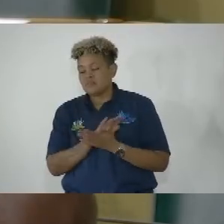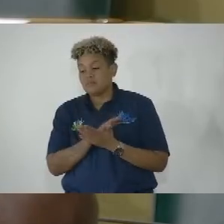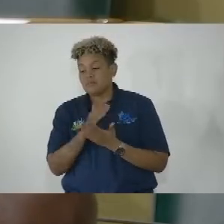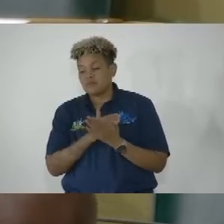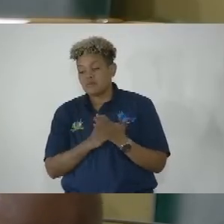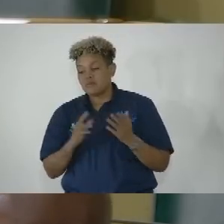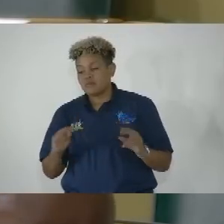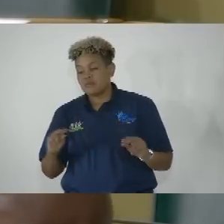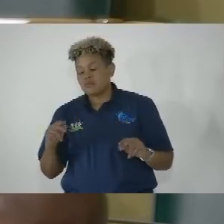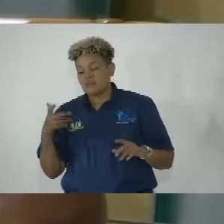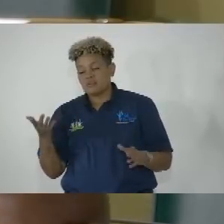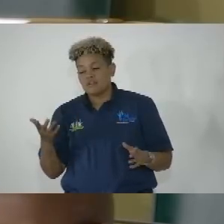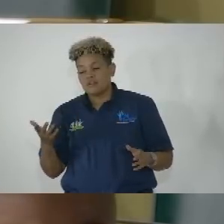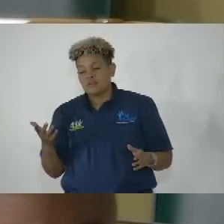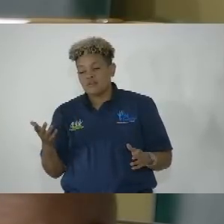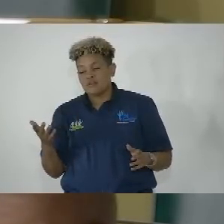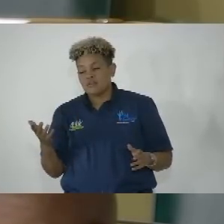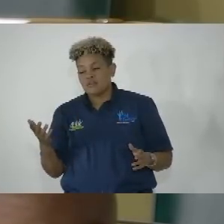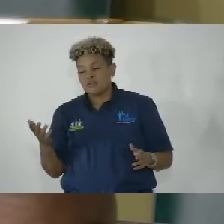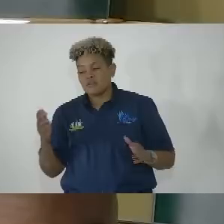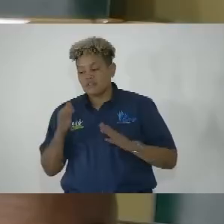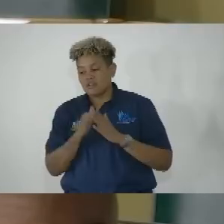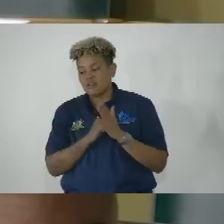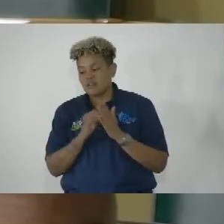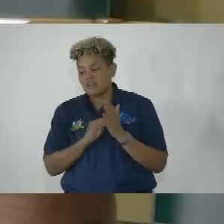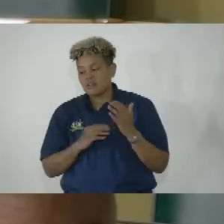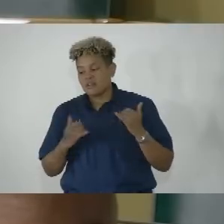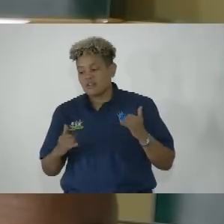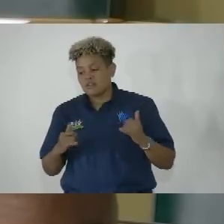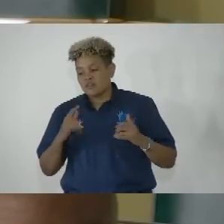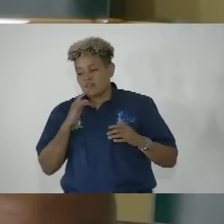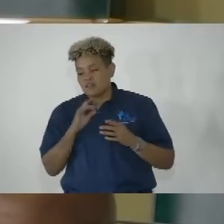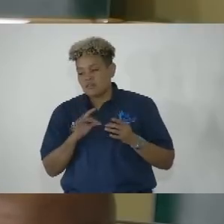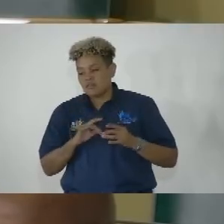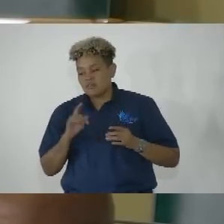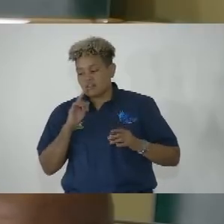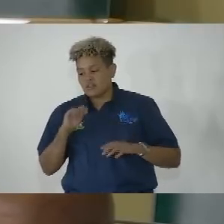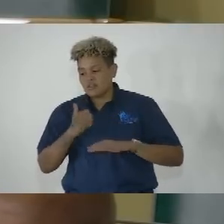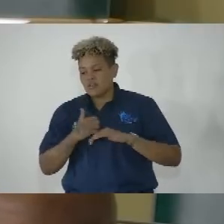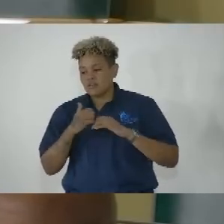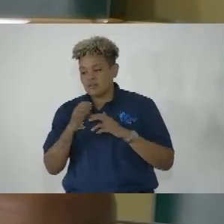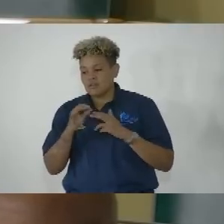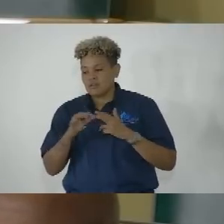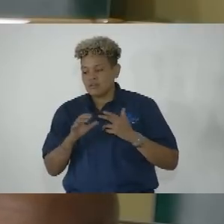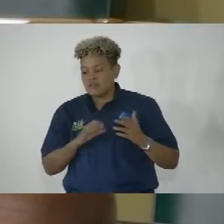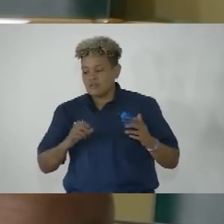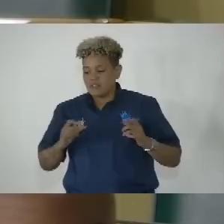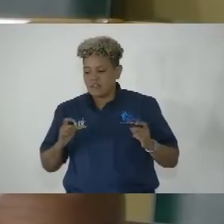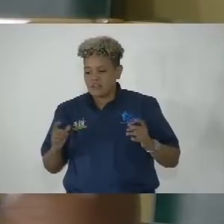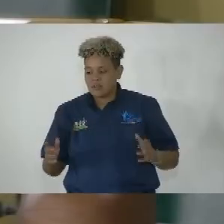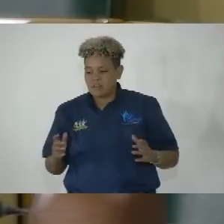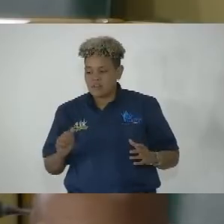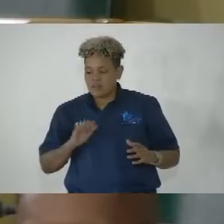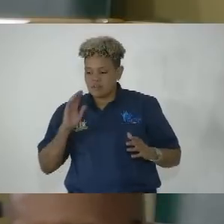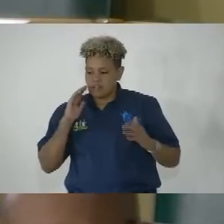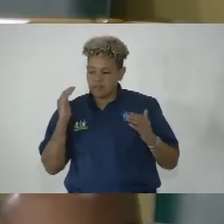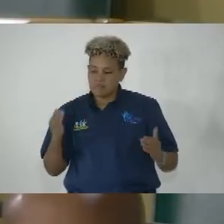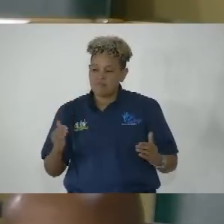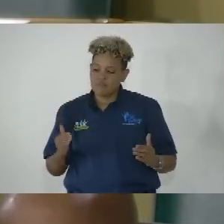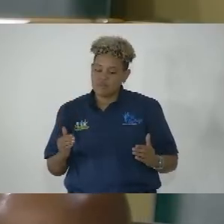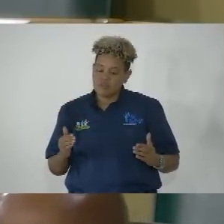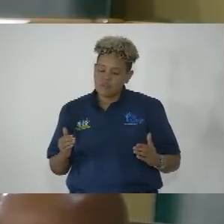paper, a matter on the agenda today, which is the motion to establish a Joint Select Committee.